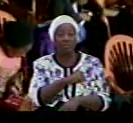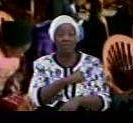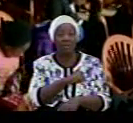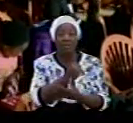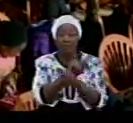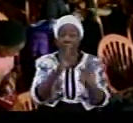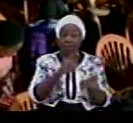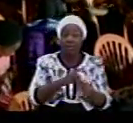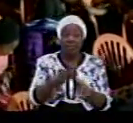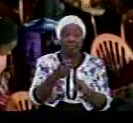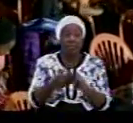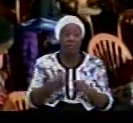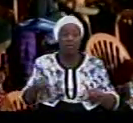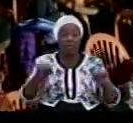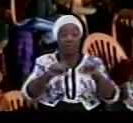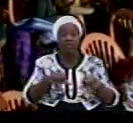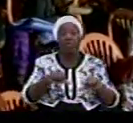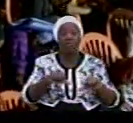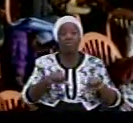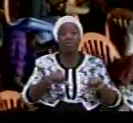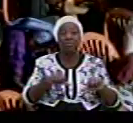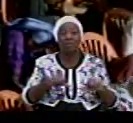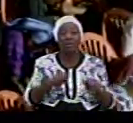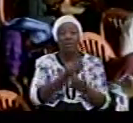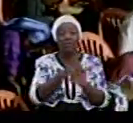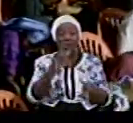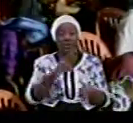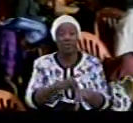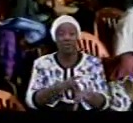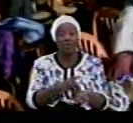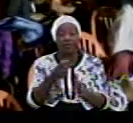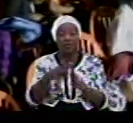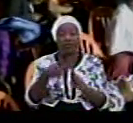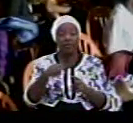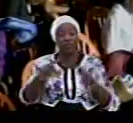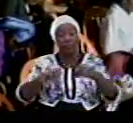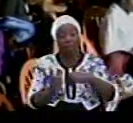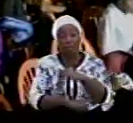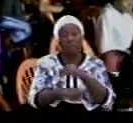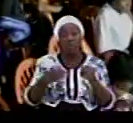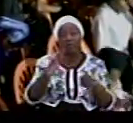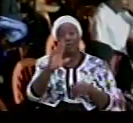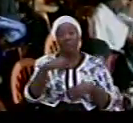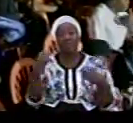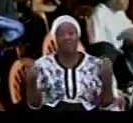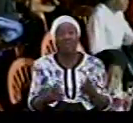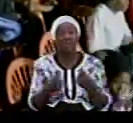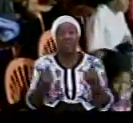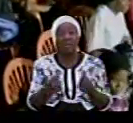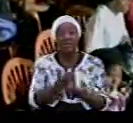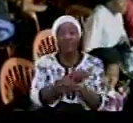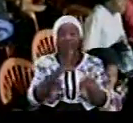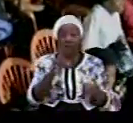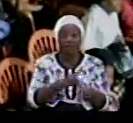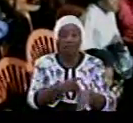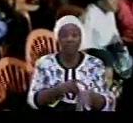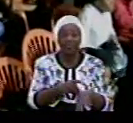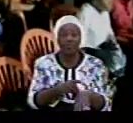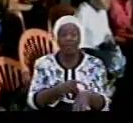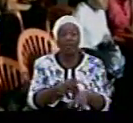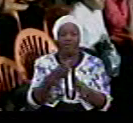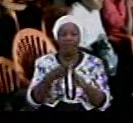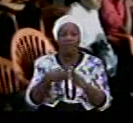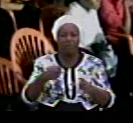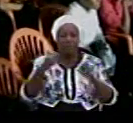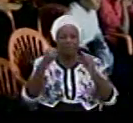from condemnation. Freedom from the punishment of your sin. Freedom from the